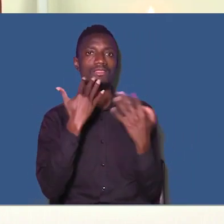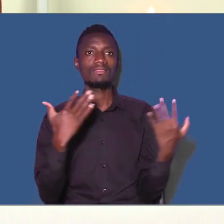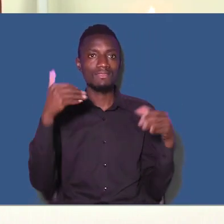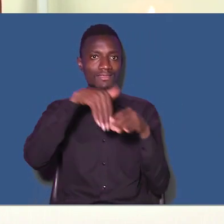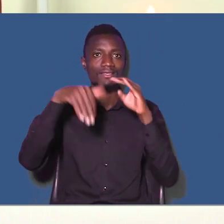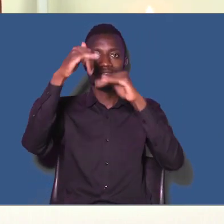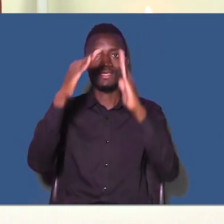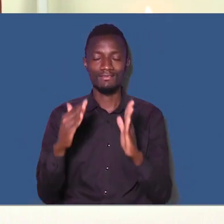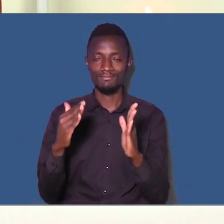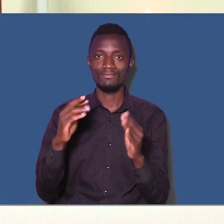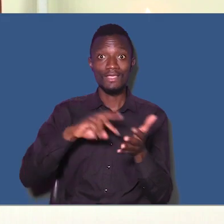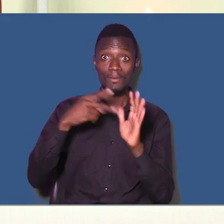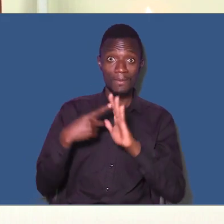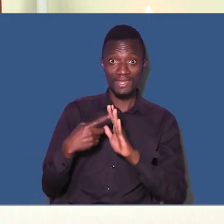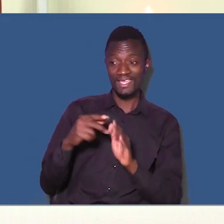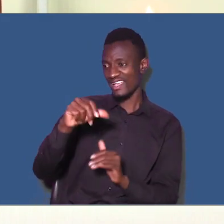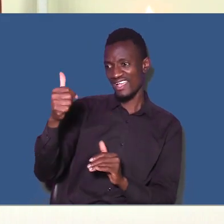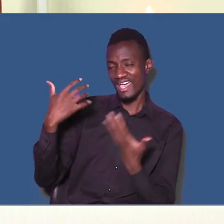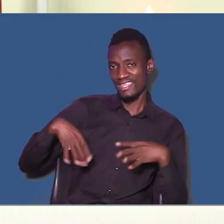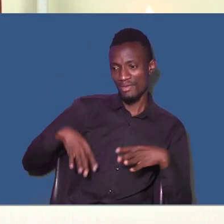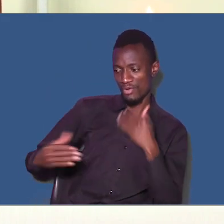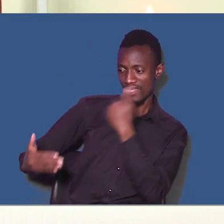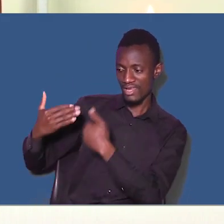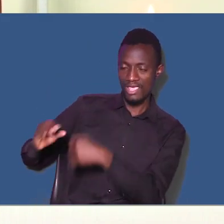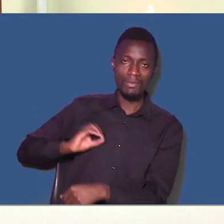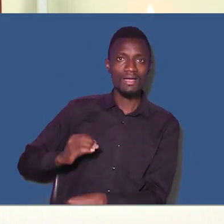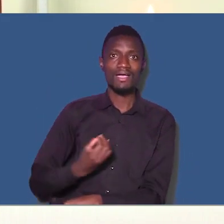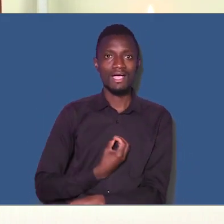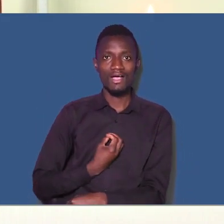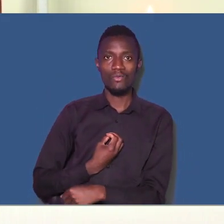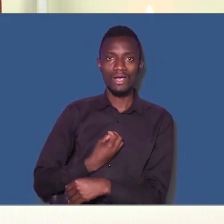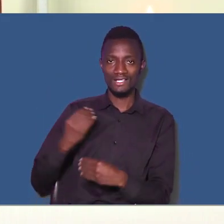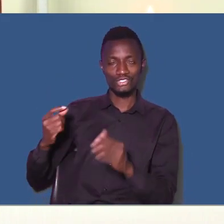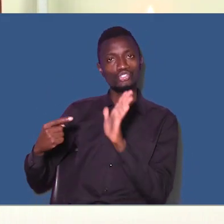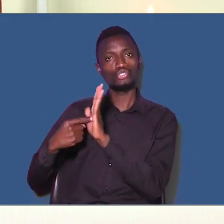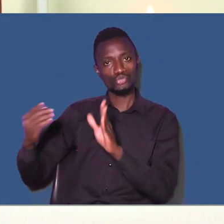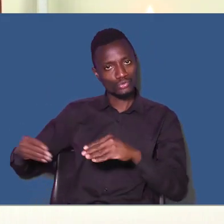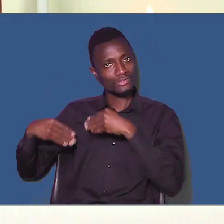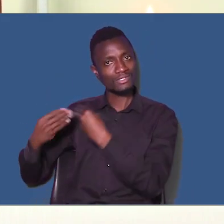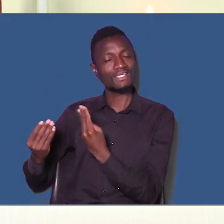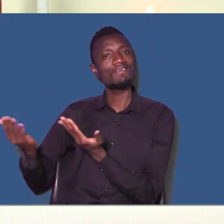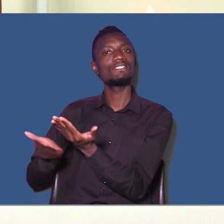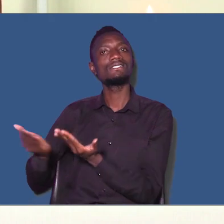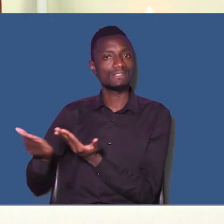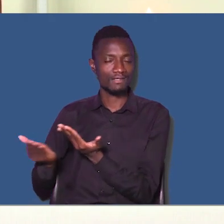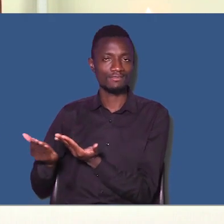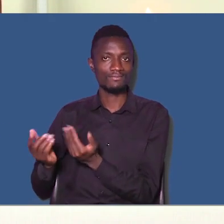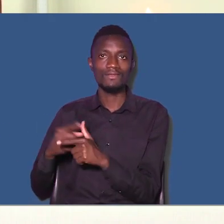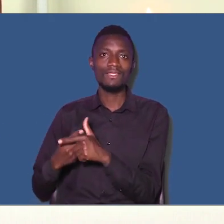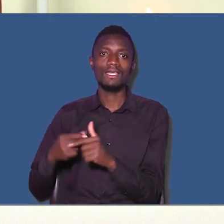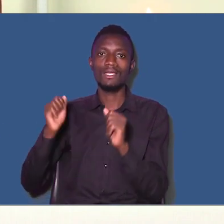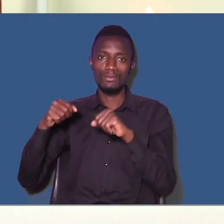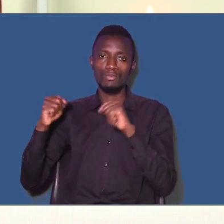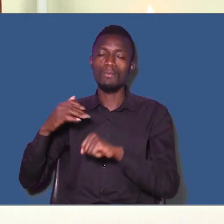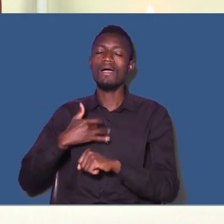purpose for living. It gives us new ways of responding to circumstances and gives us new hope for